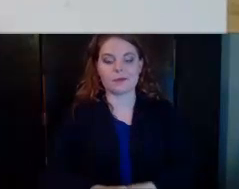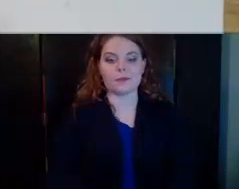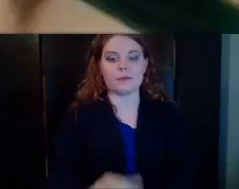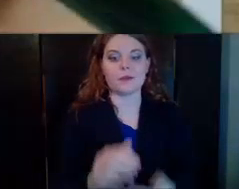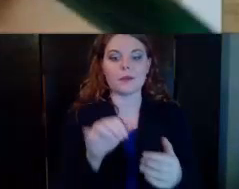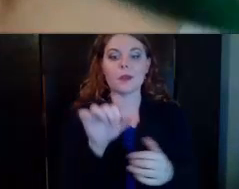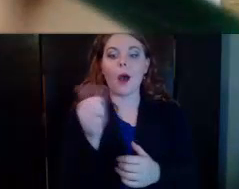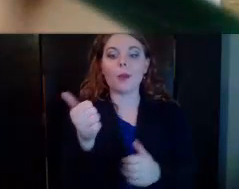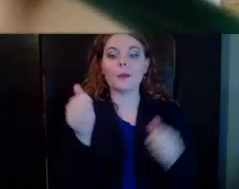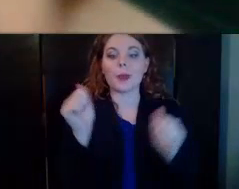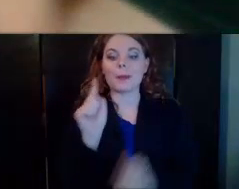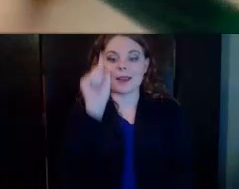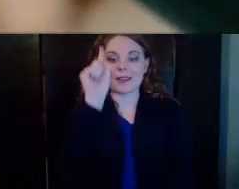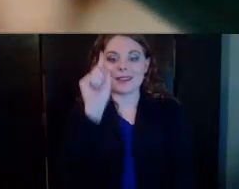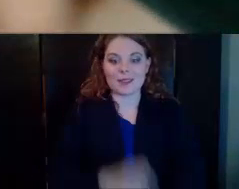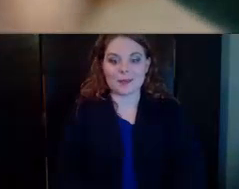something like this,